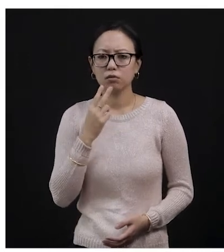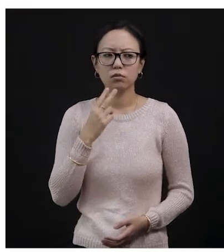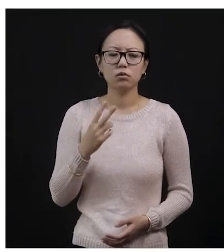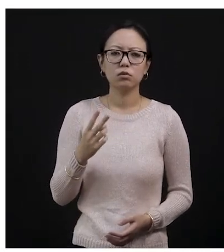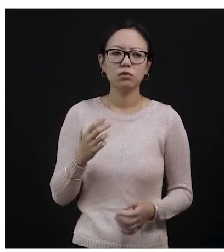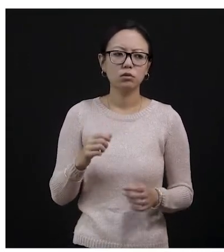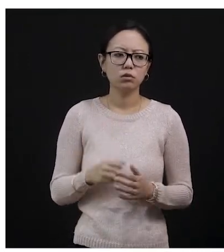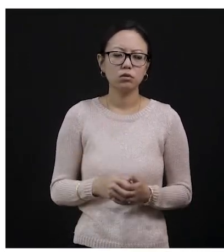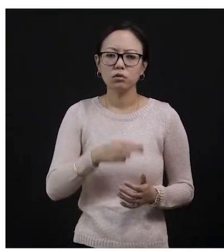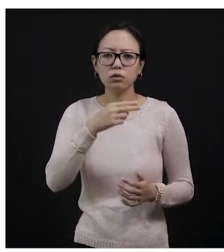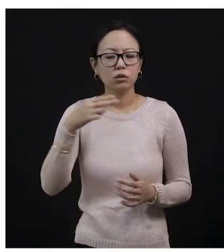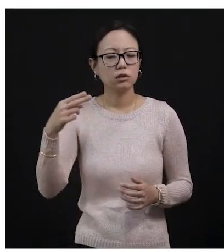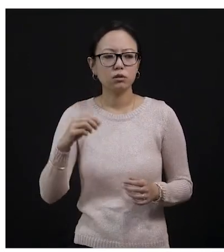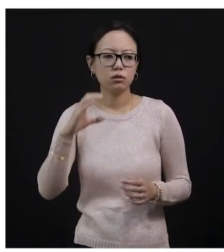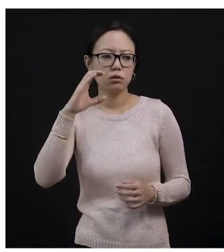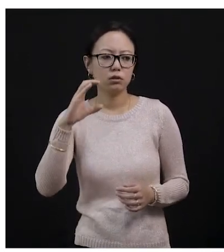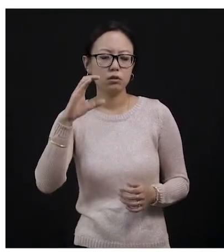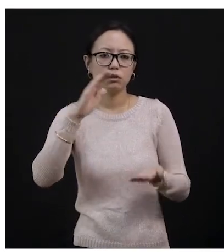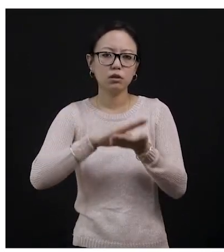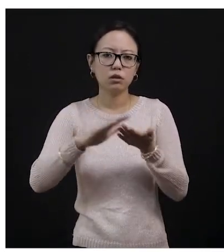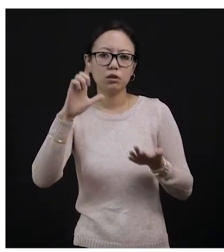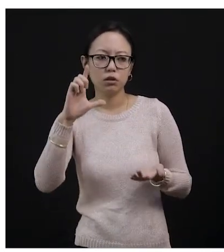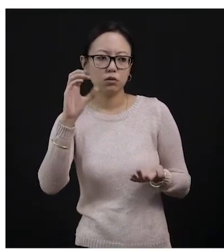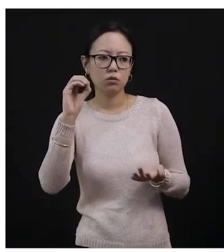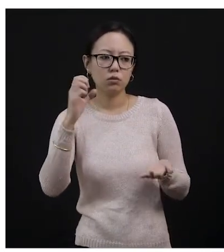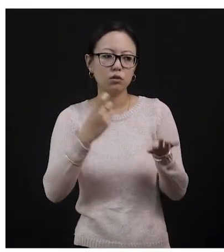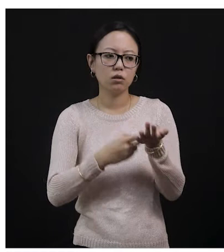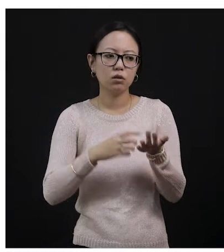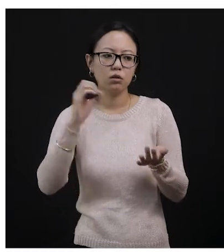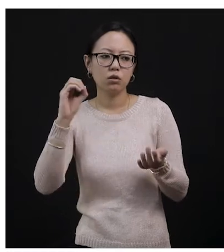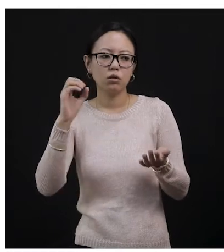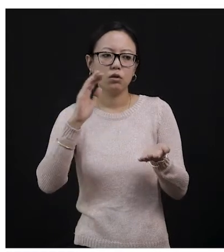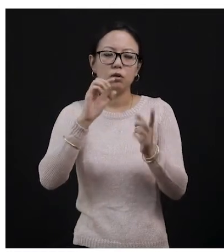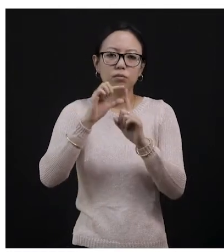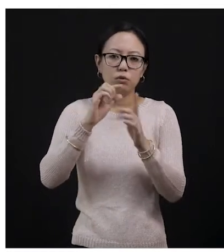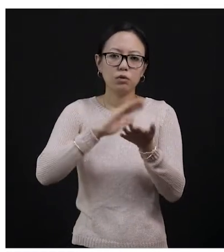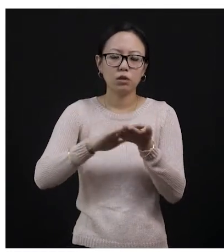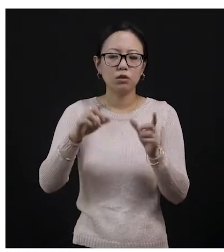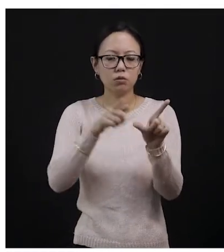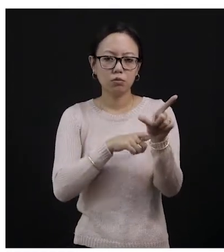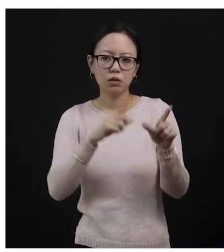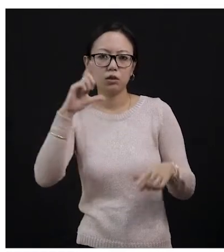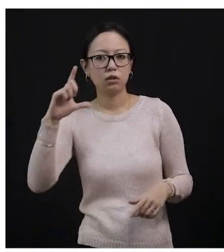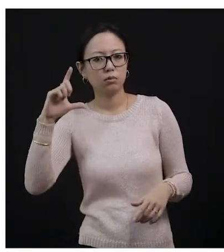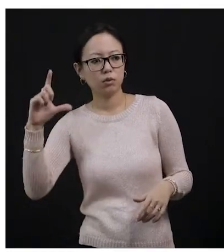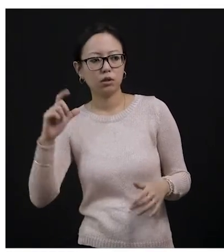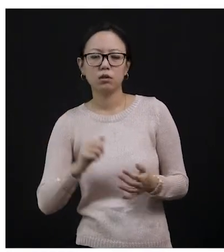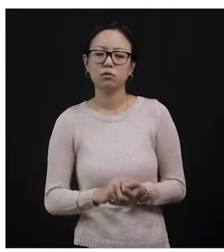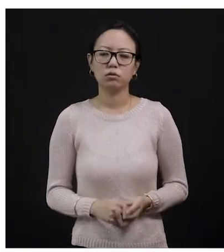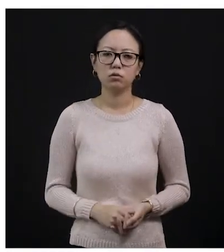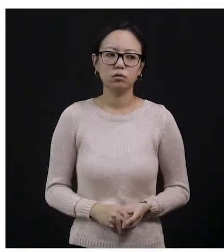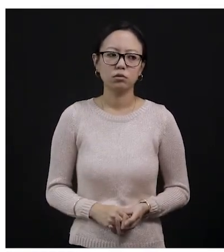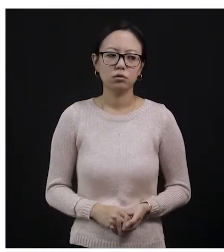So with the use of all this, they make food. They make food, the leaves make